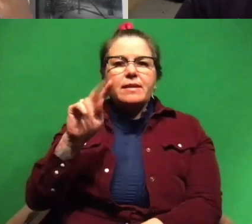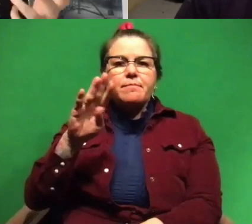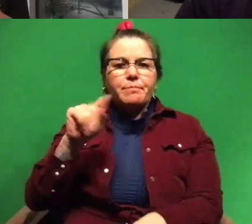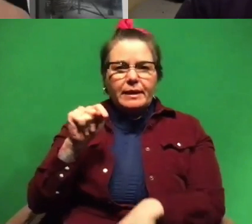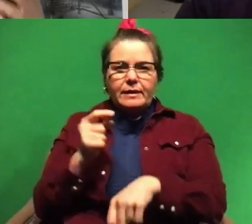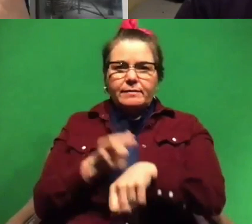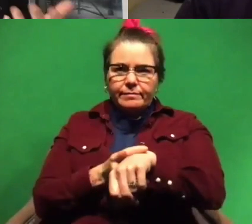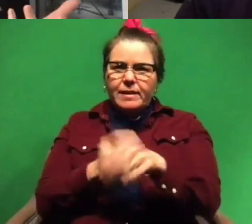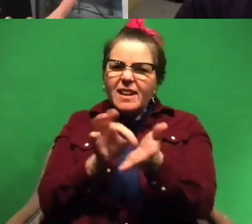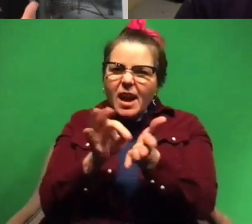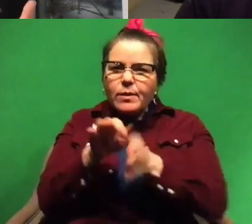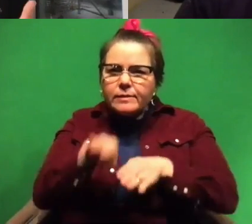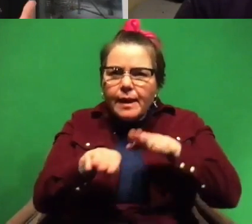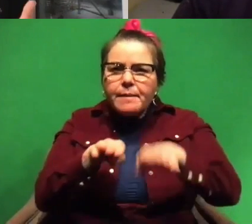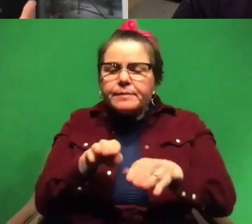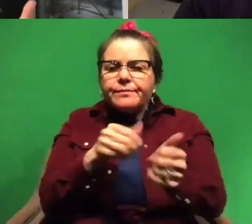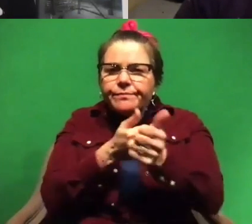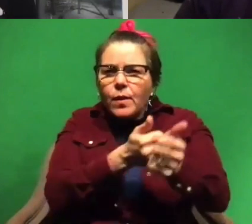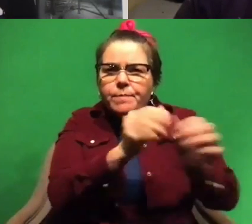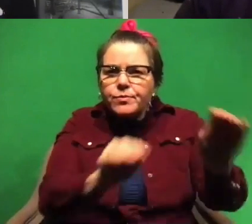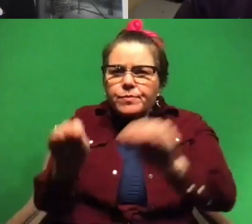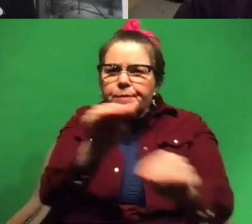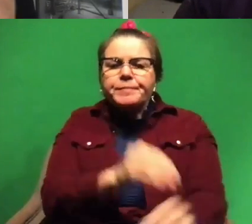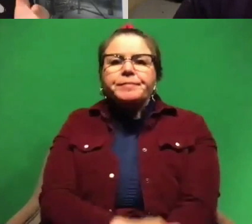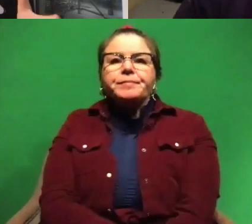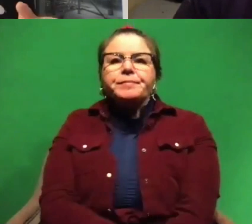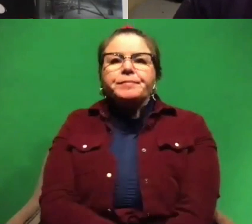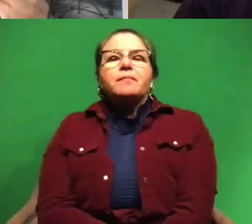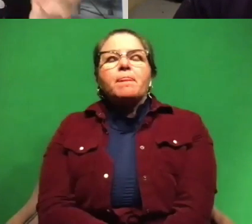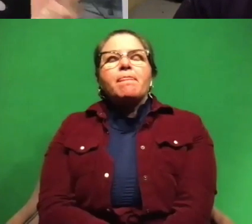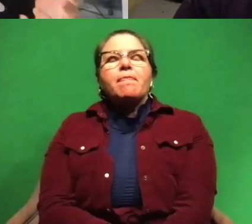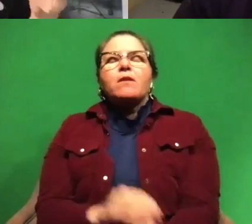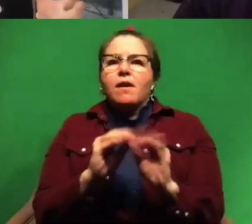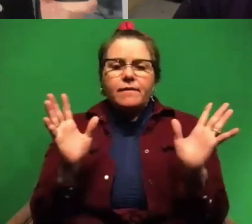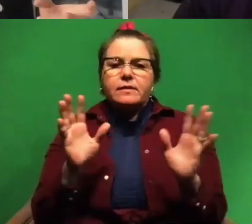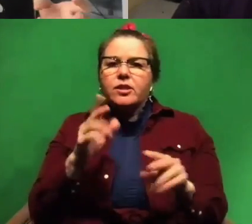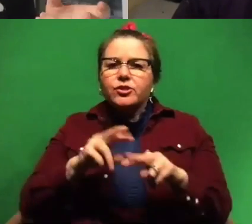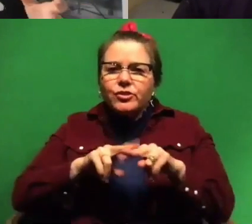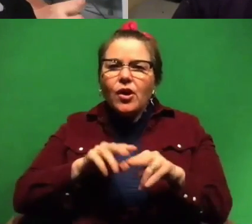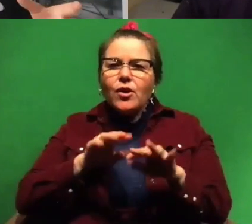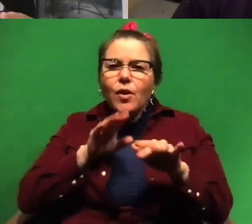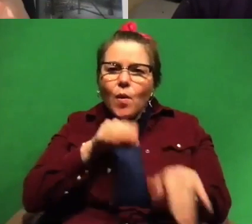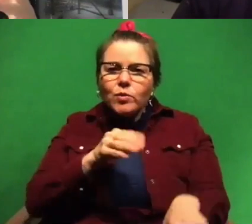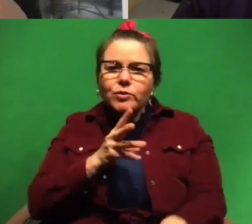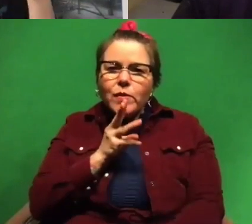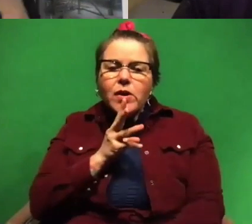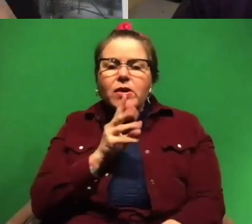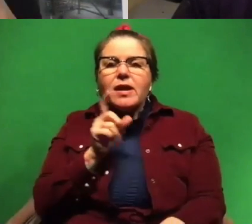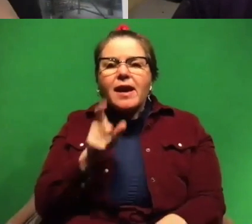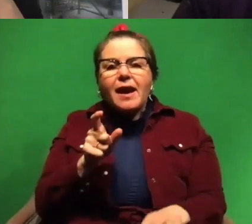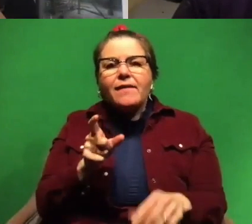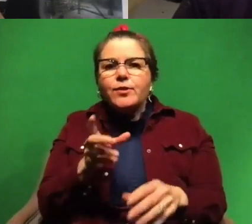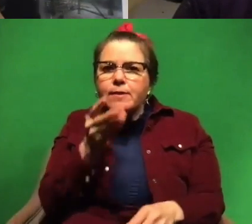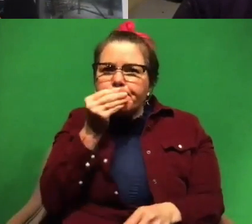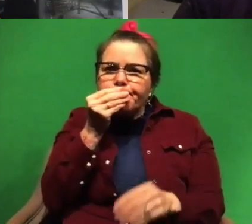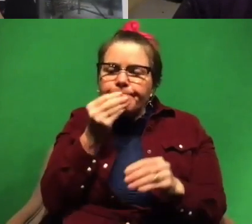counting steps, tracking movement, basically. And, you know, obviously in like salt ocean water, you have to like seal things